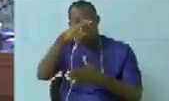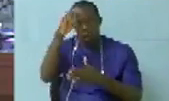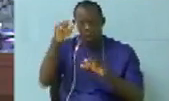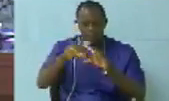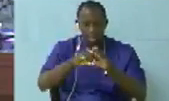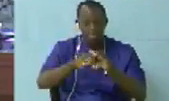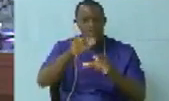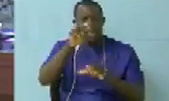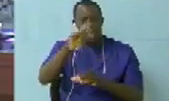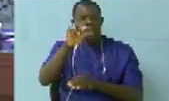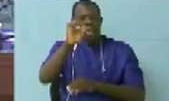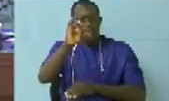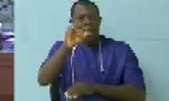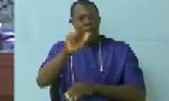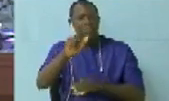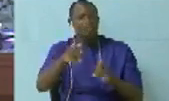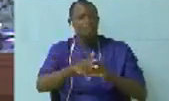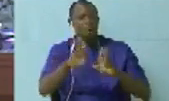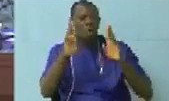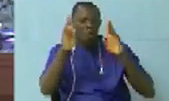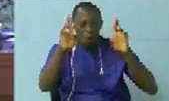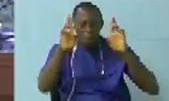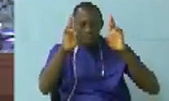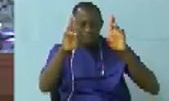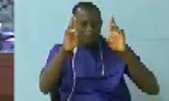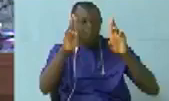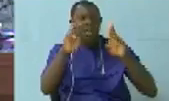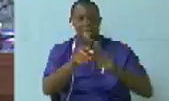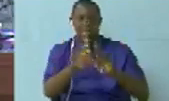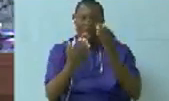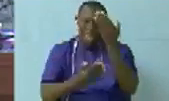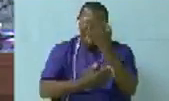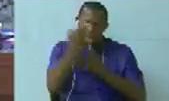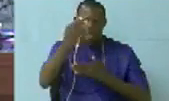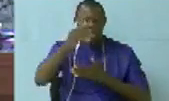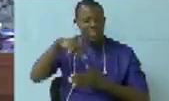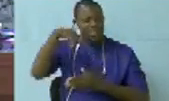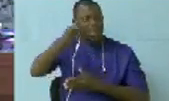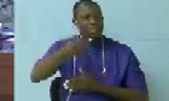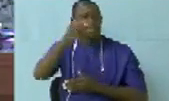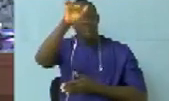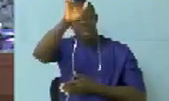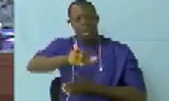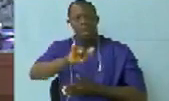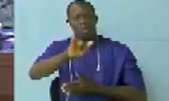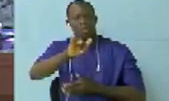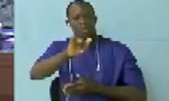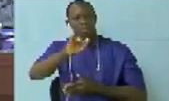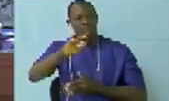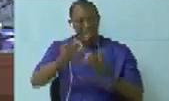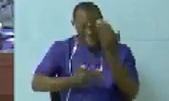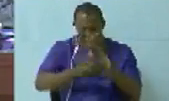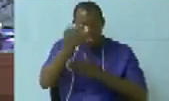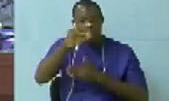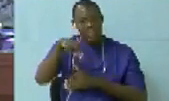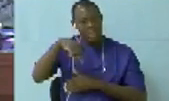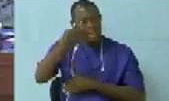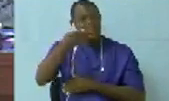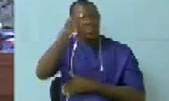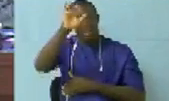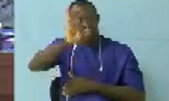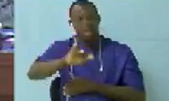Hopefully, by early next year, we would start doing